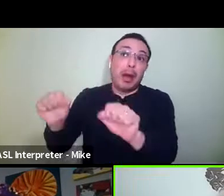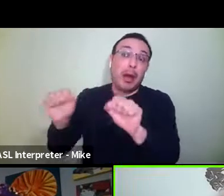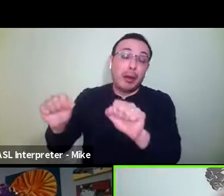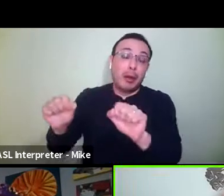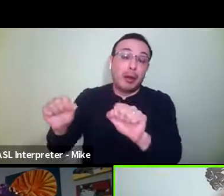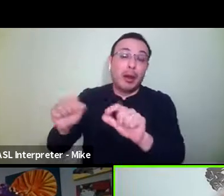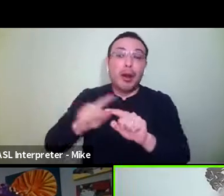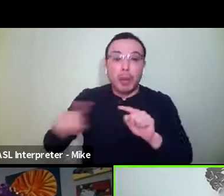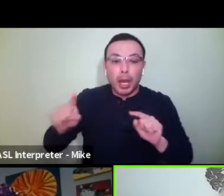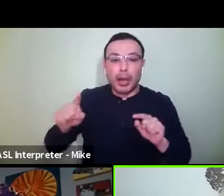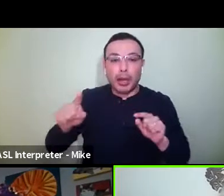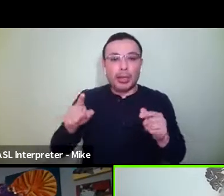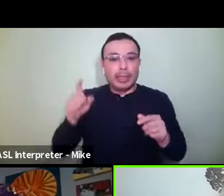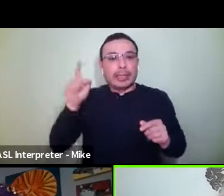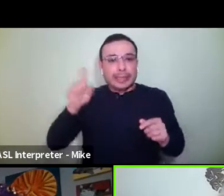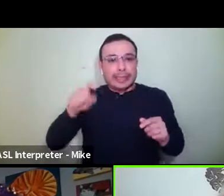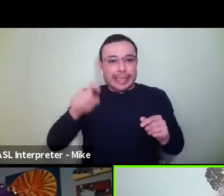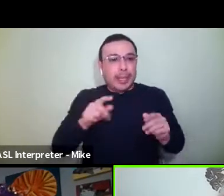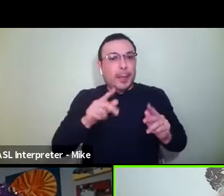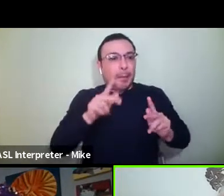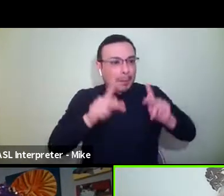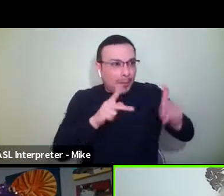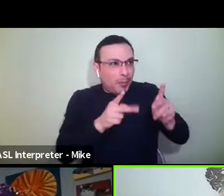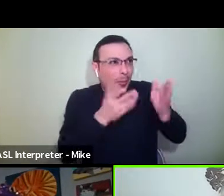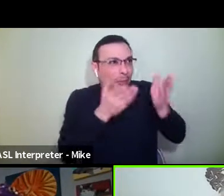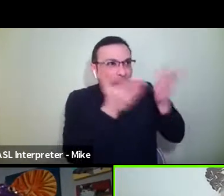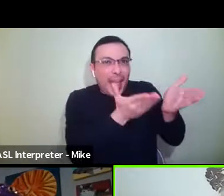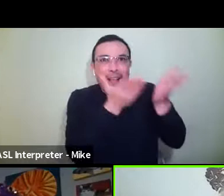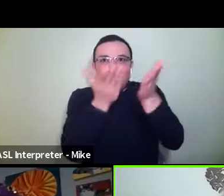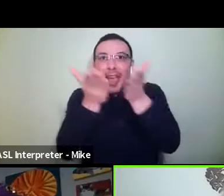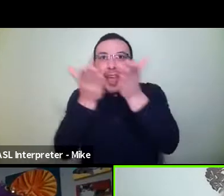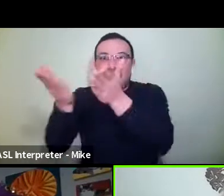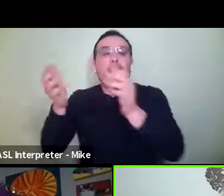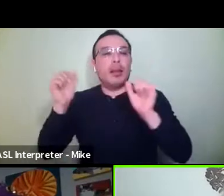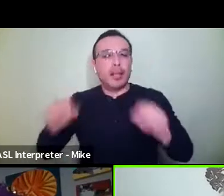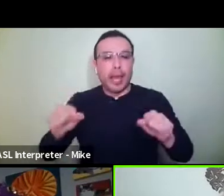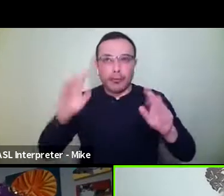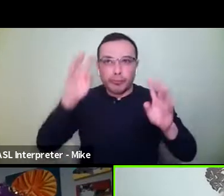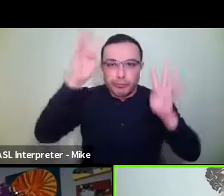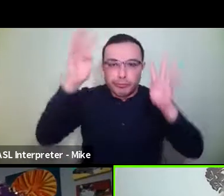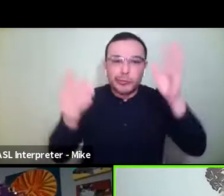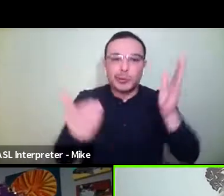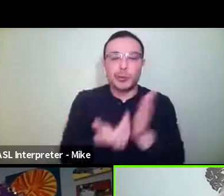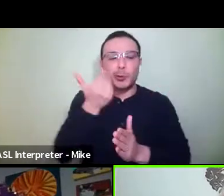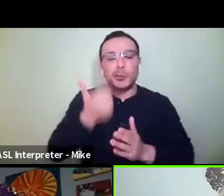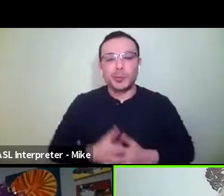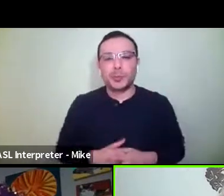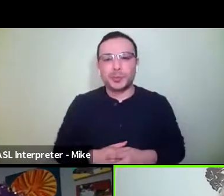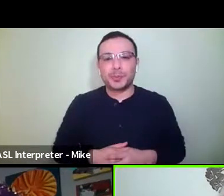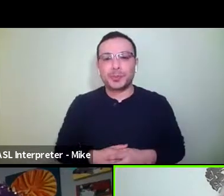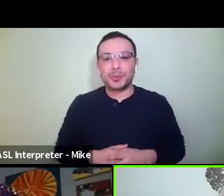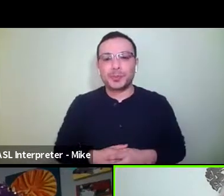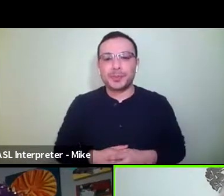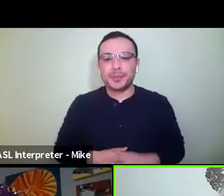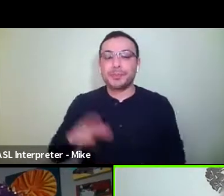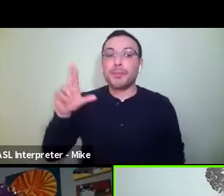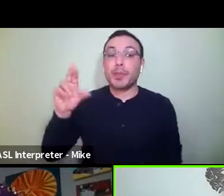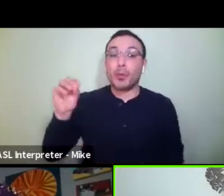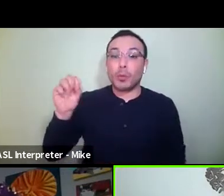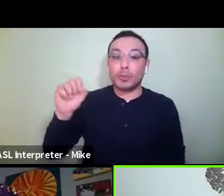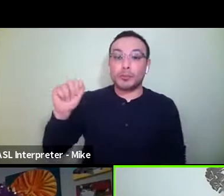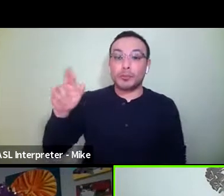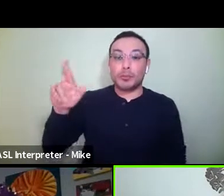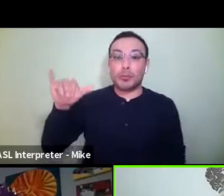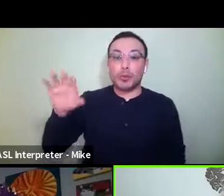One of the terms that Eric offered us in his introduction is the idea of genuine healing,